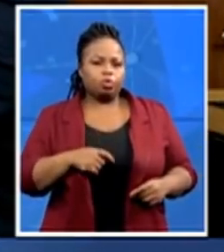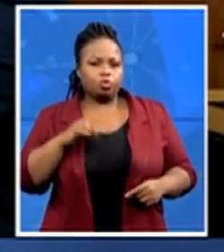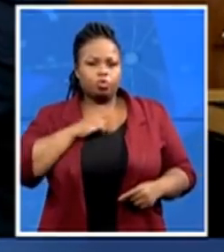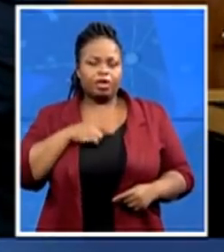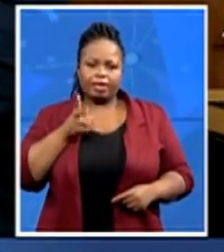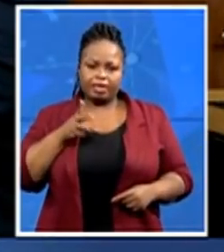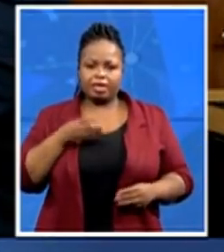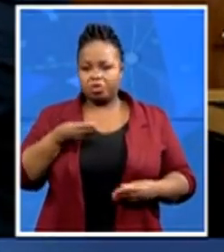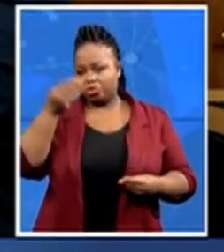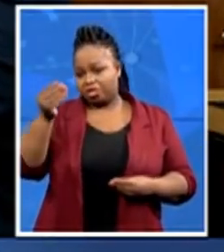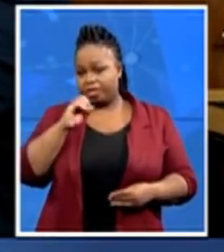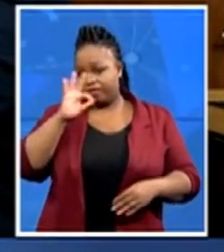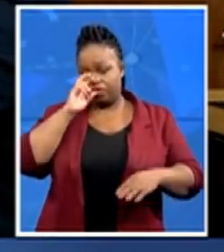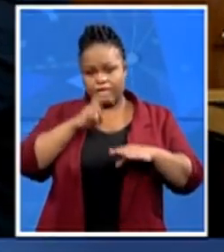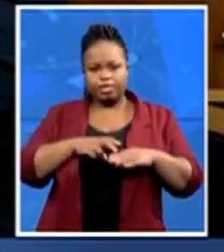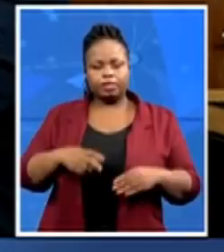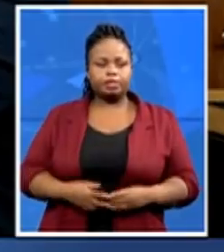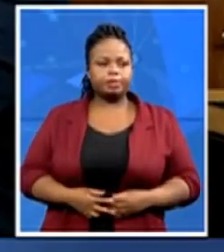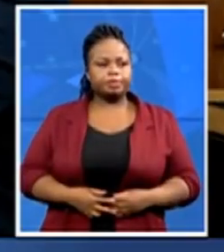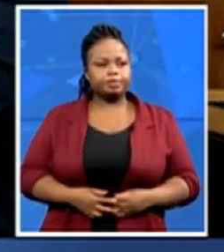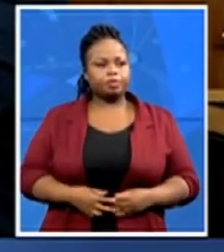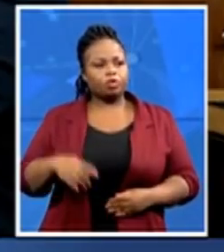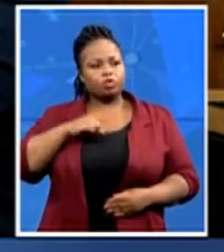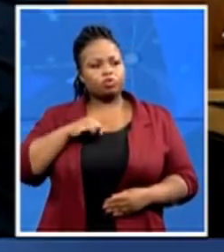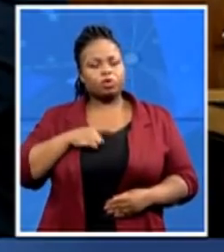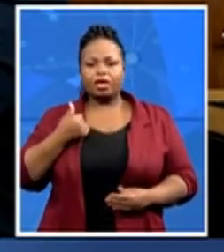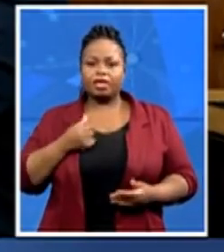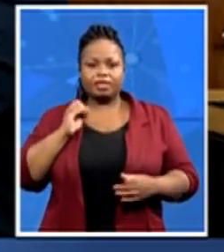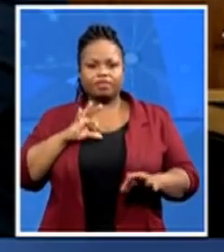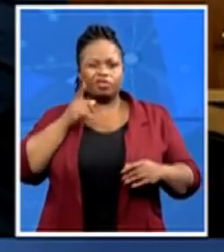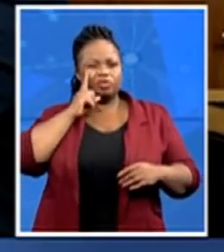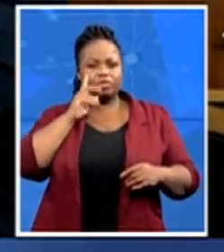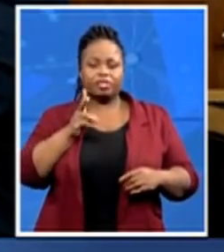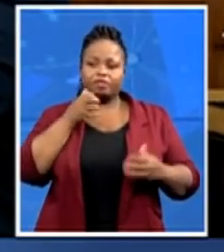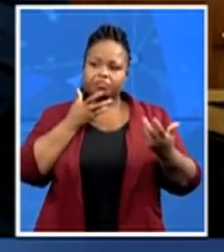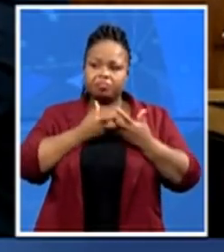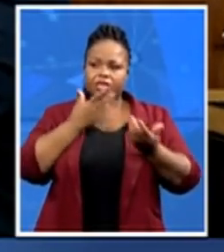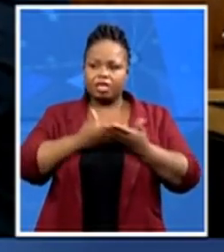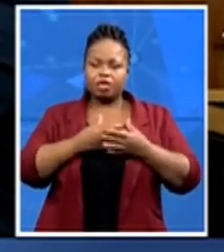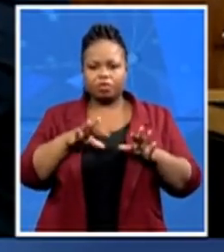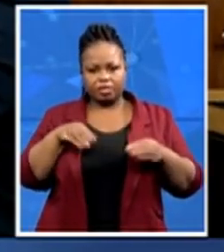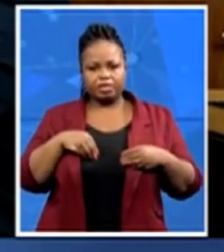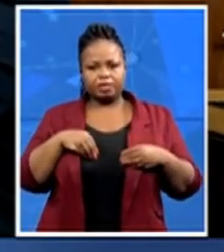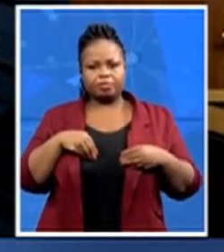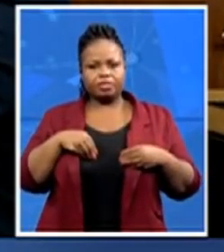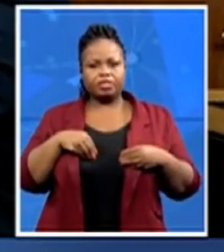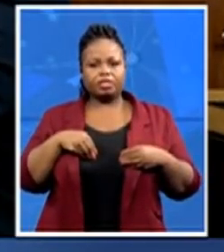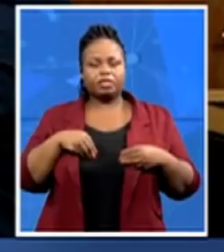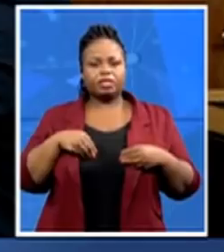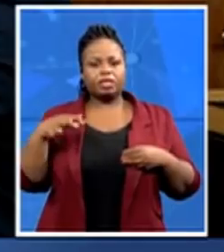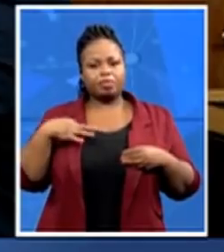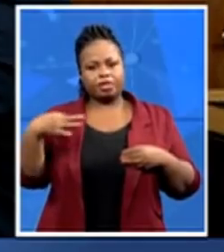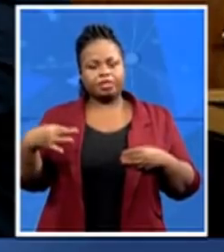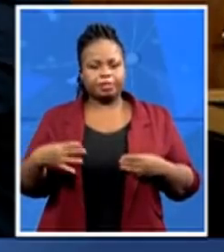becomes applicable, that Your Worship grant the application bail. He has discharged the onus upon